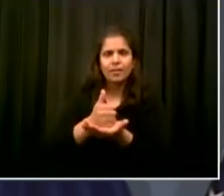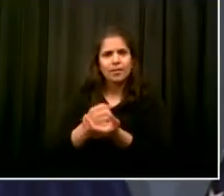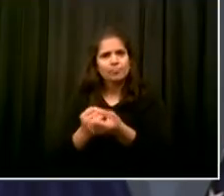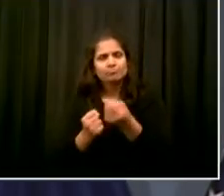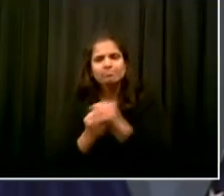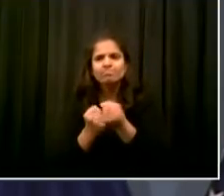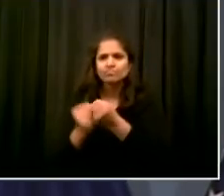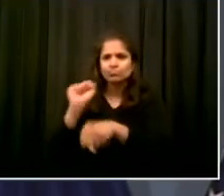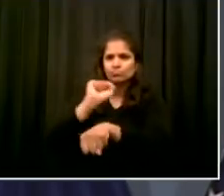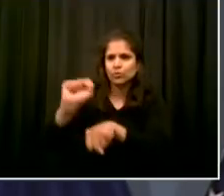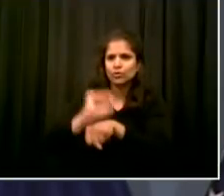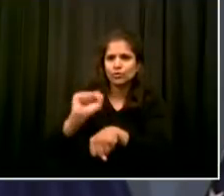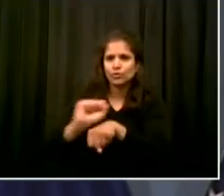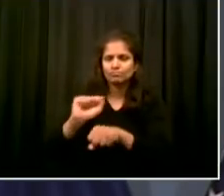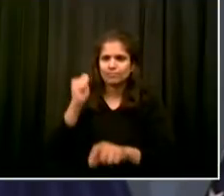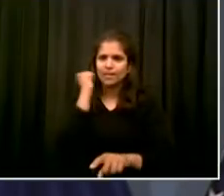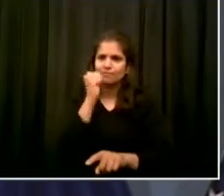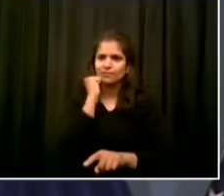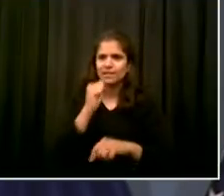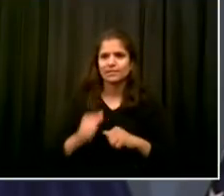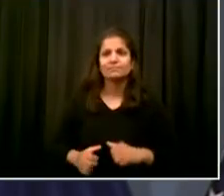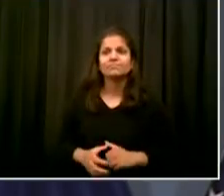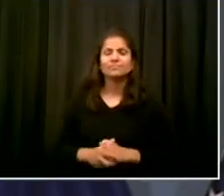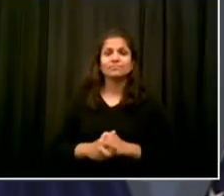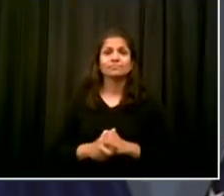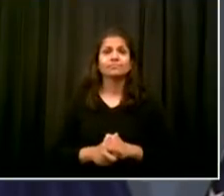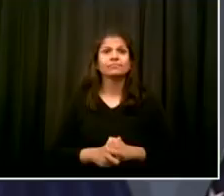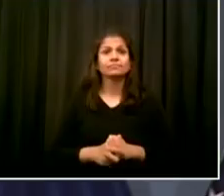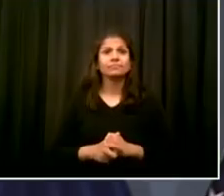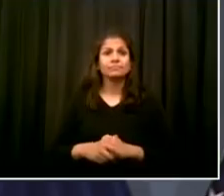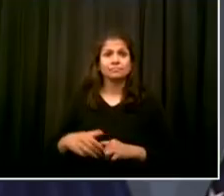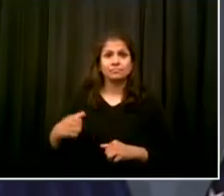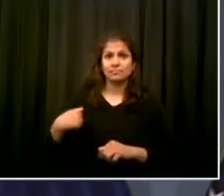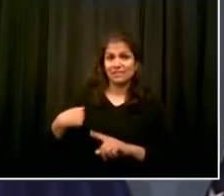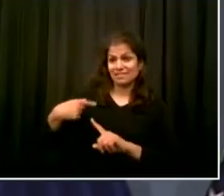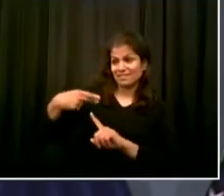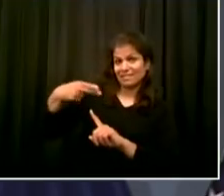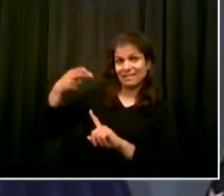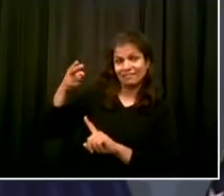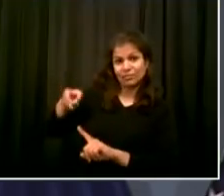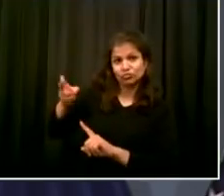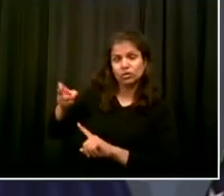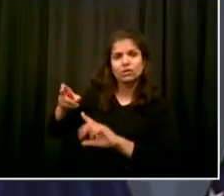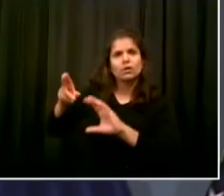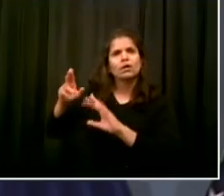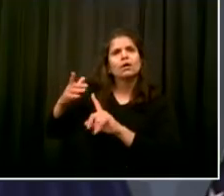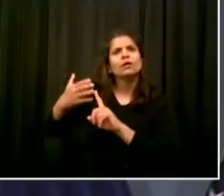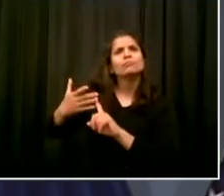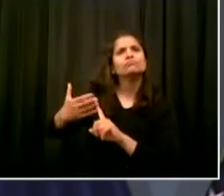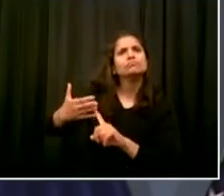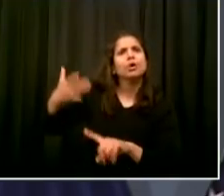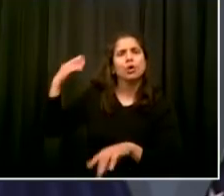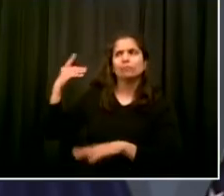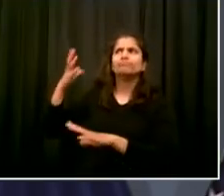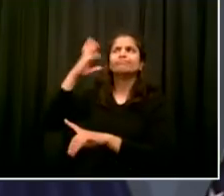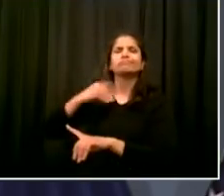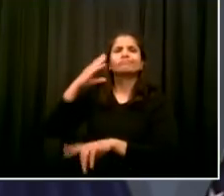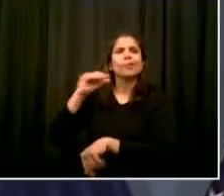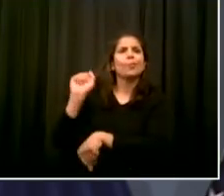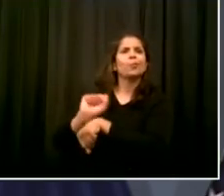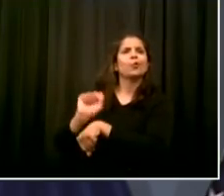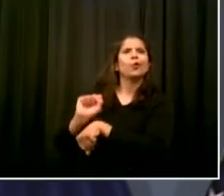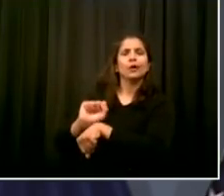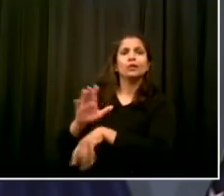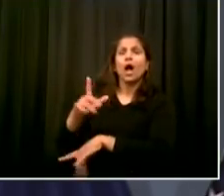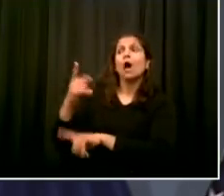as a leader in the labor movement. He's someone who painstakingly works to make change. I